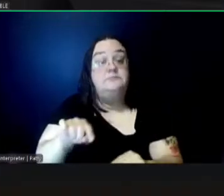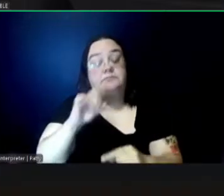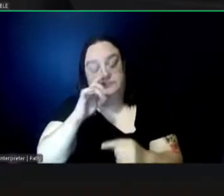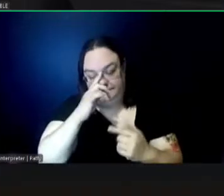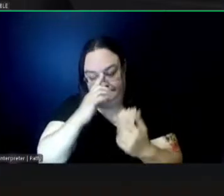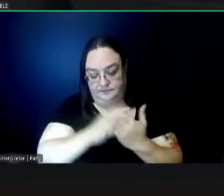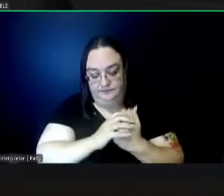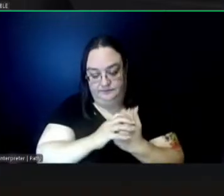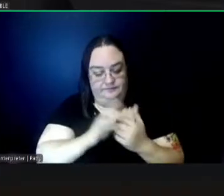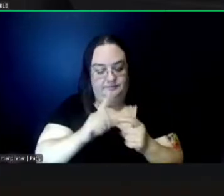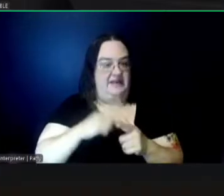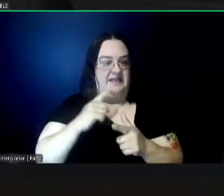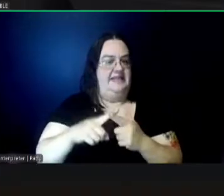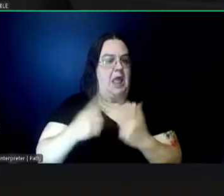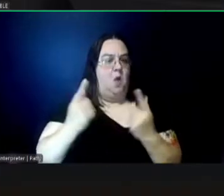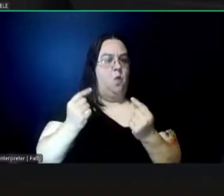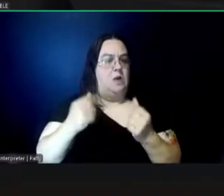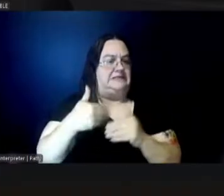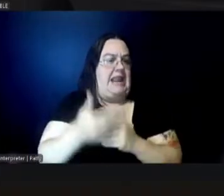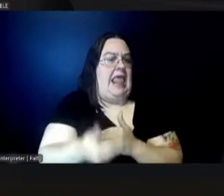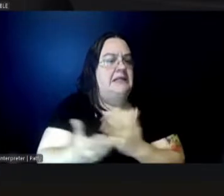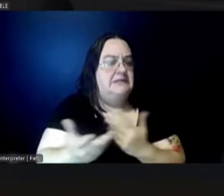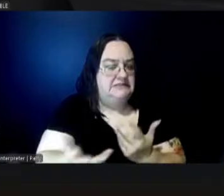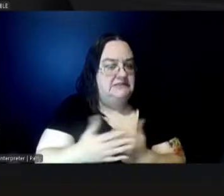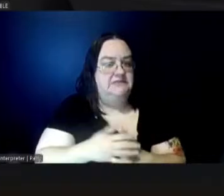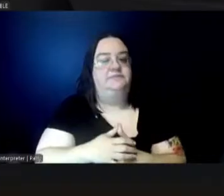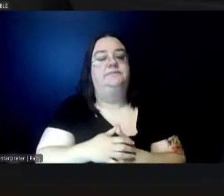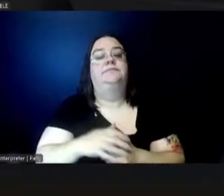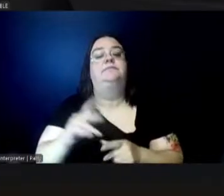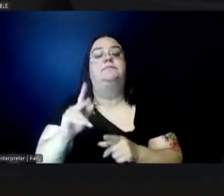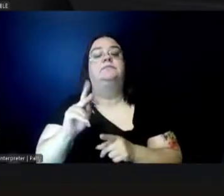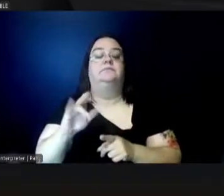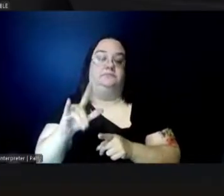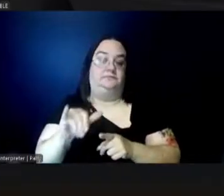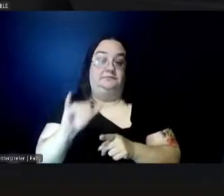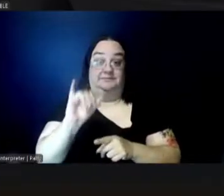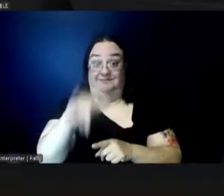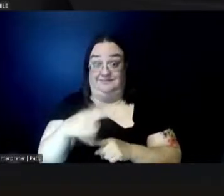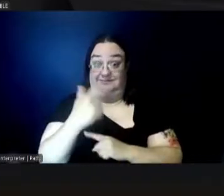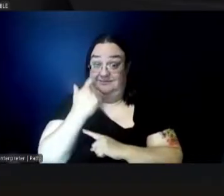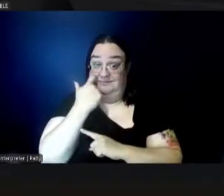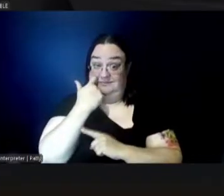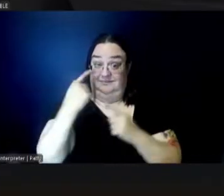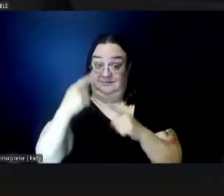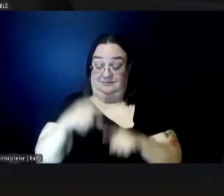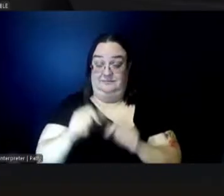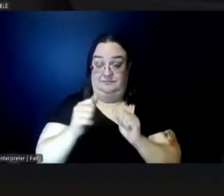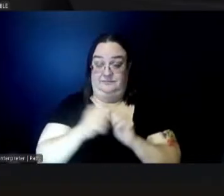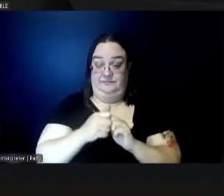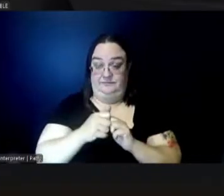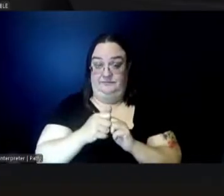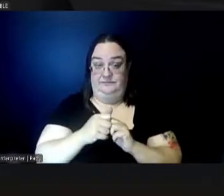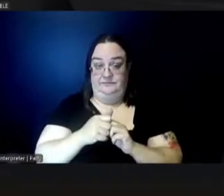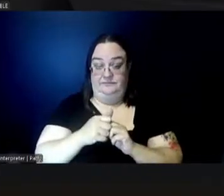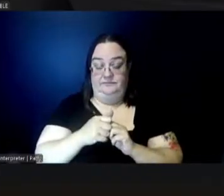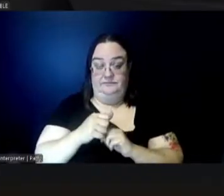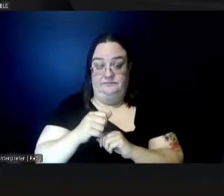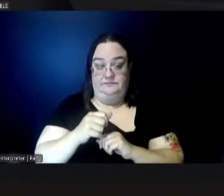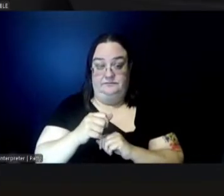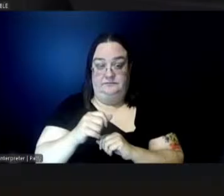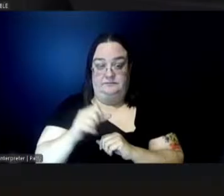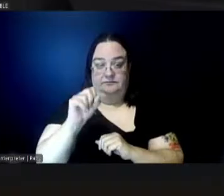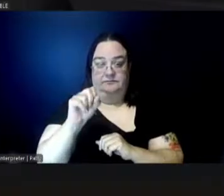then what happens next? Well, and this recently happened with the on concrete.